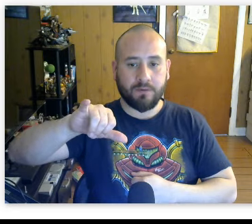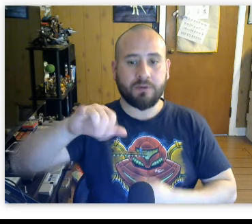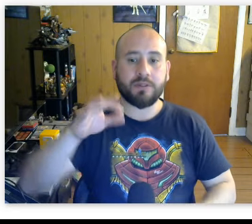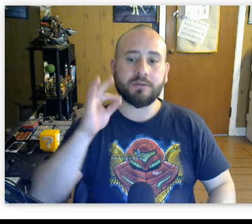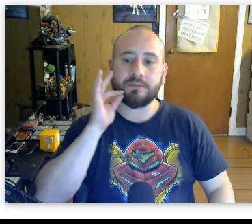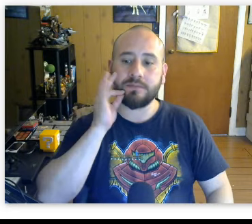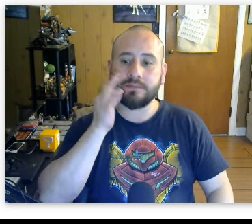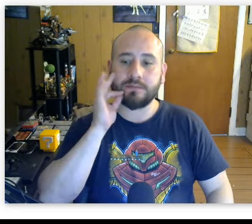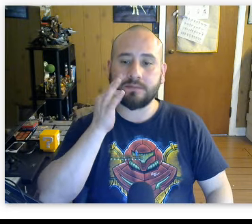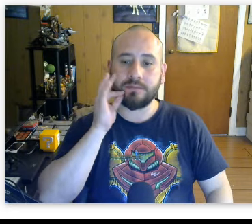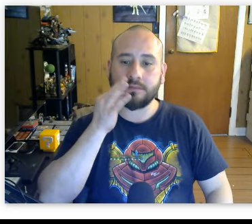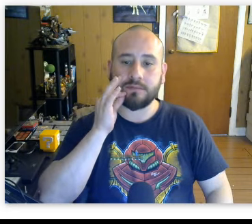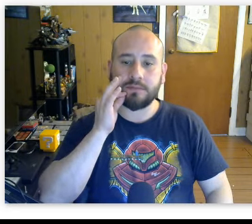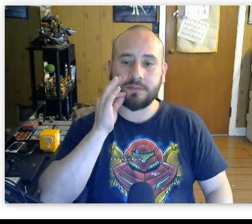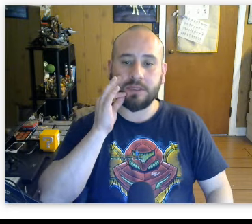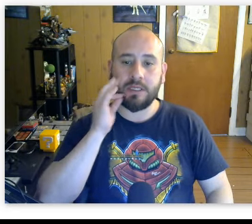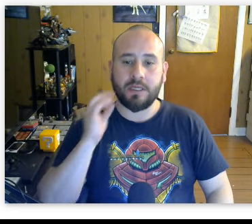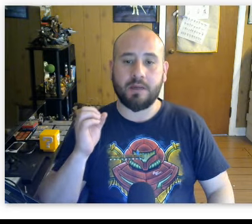fruit,